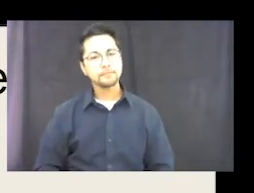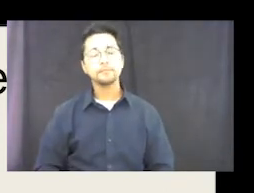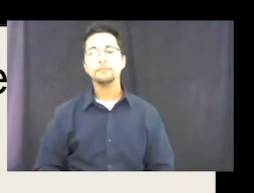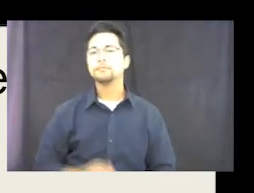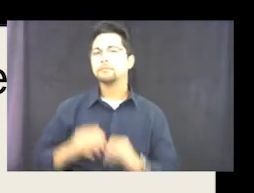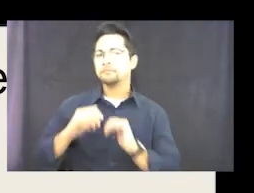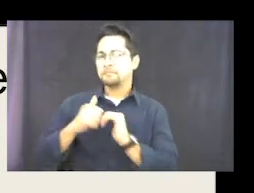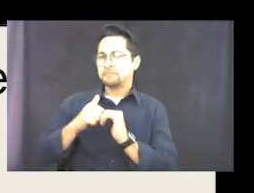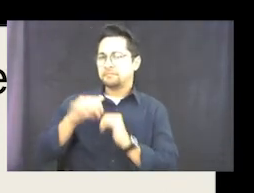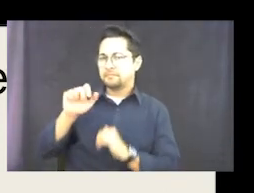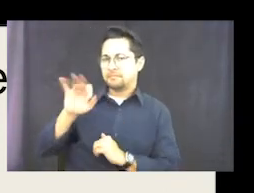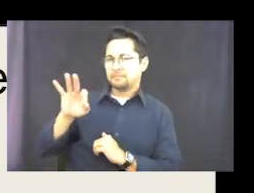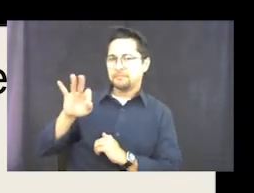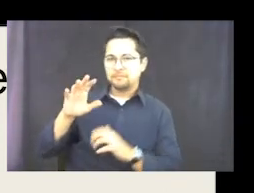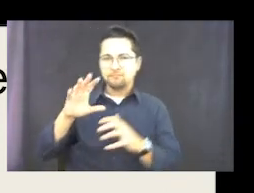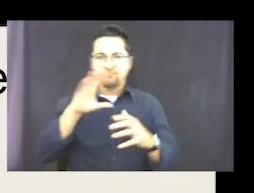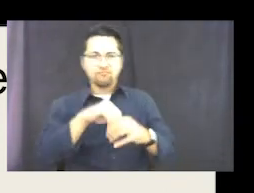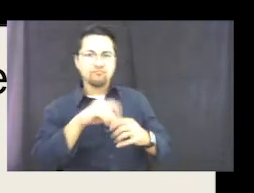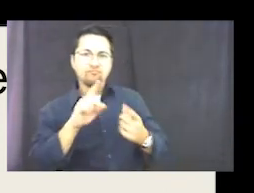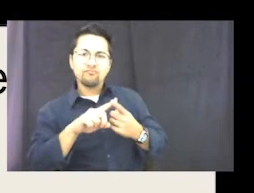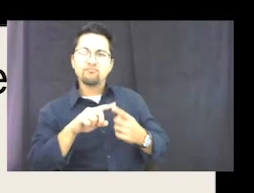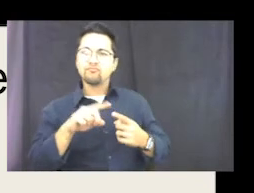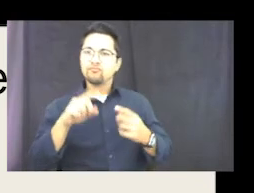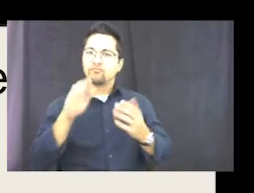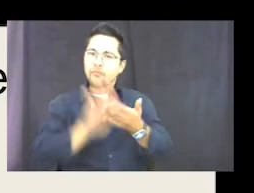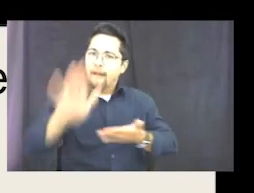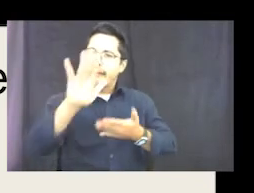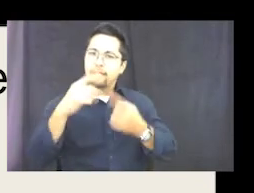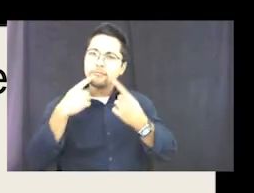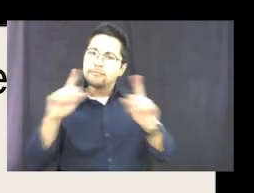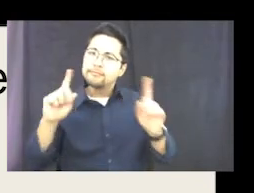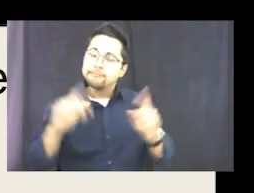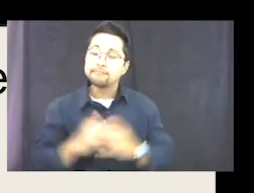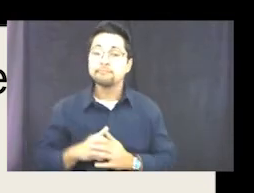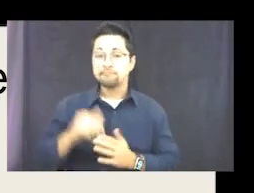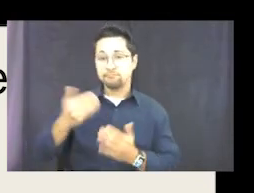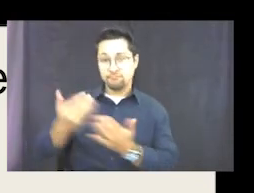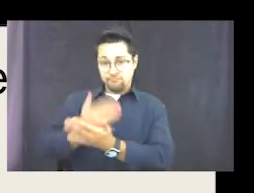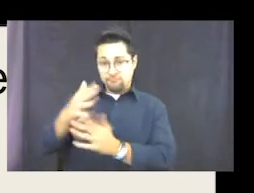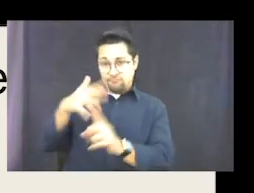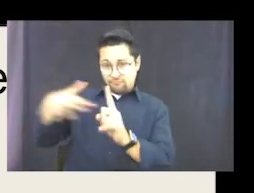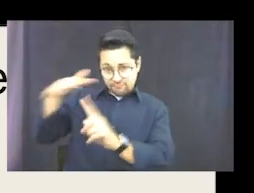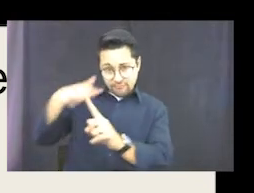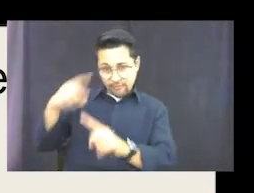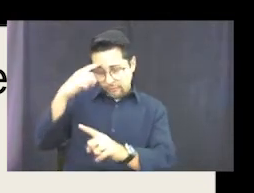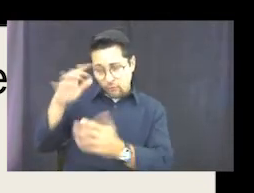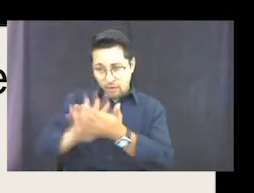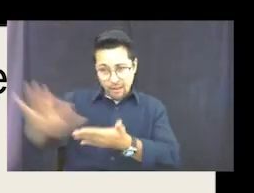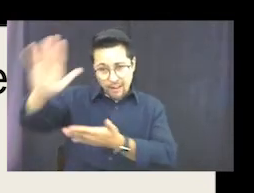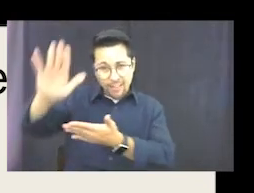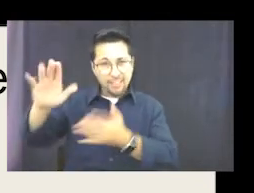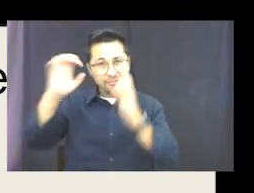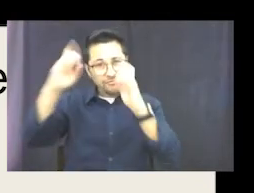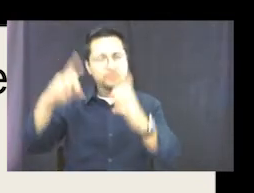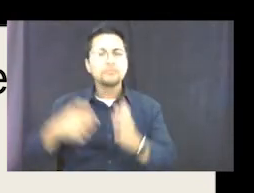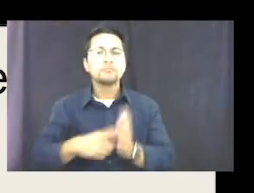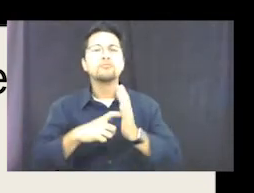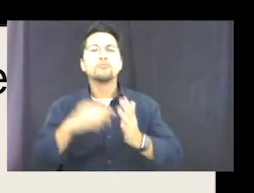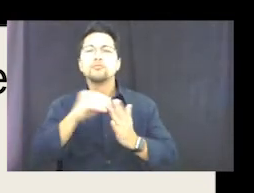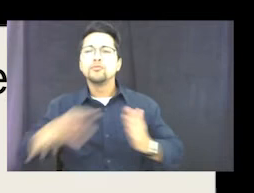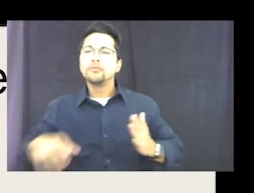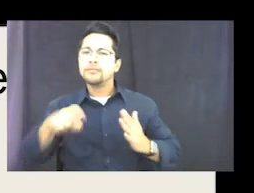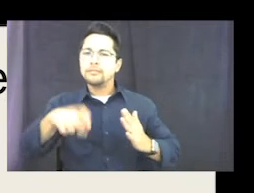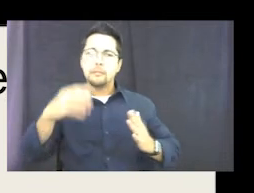How does executive functioning contribute to post-secondary success? The new academic environment of post-secondary education requires students to become